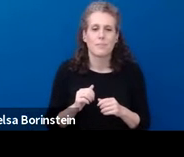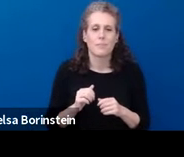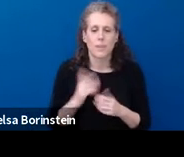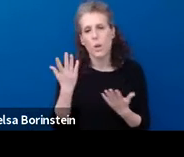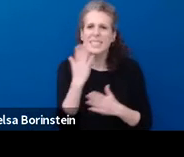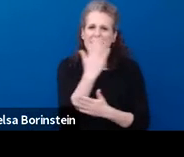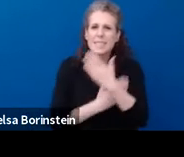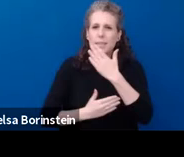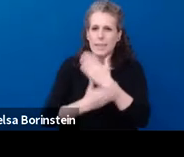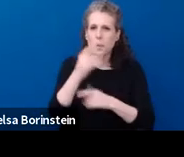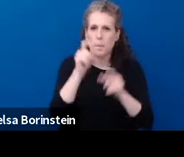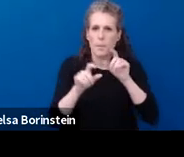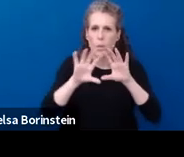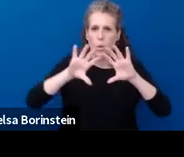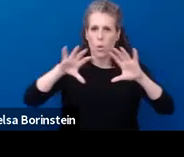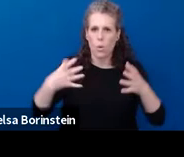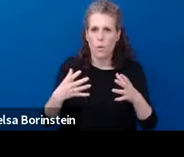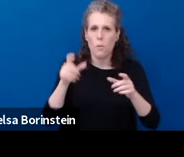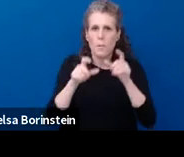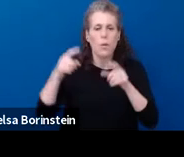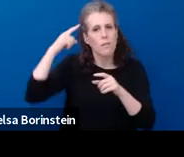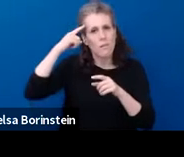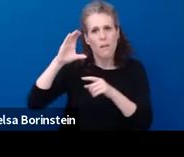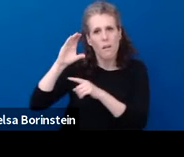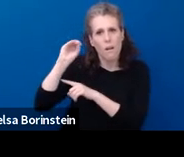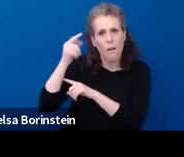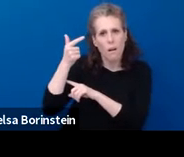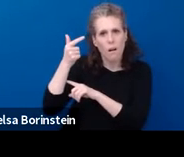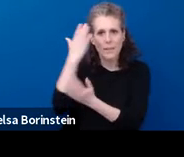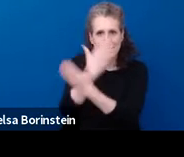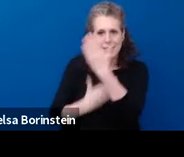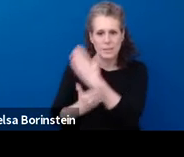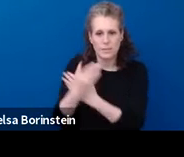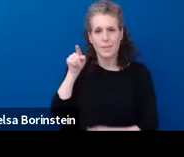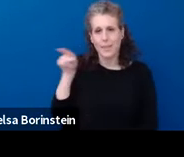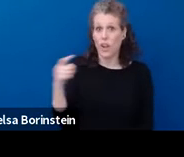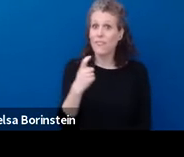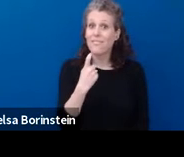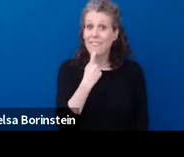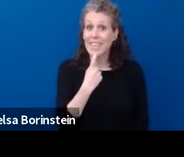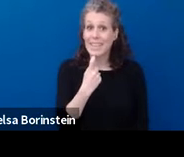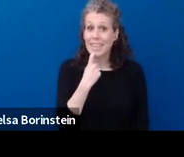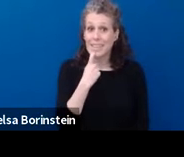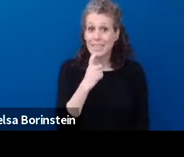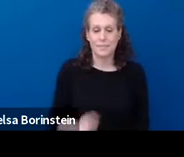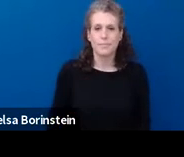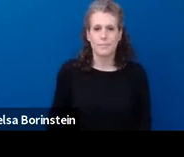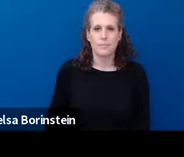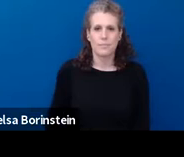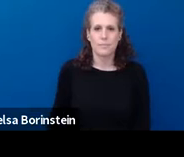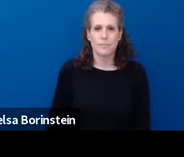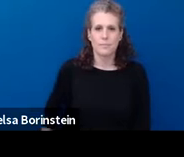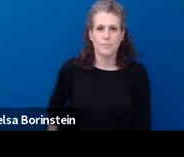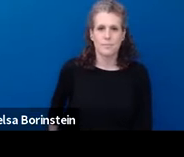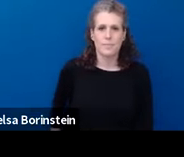persons organization for people with cognitive disabilities in Finland. And I will not try to tell you